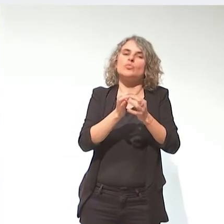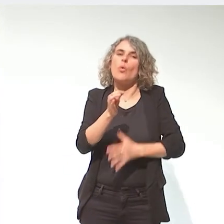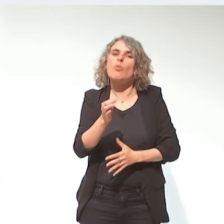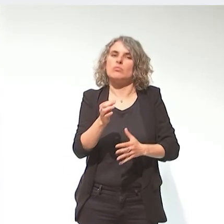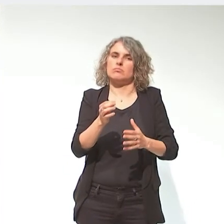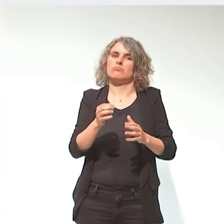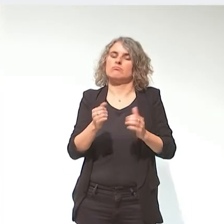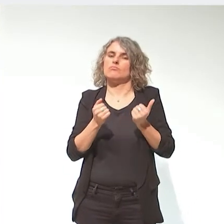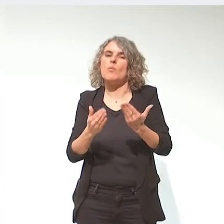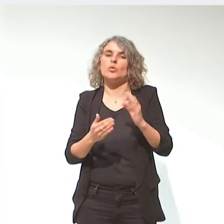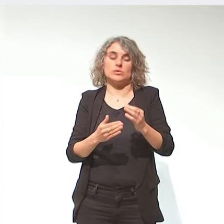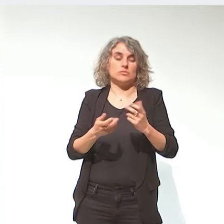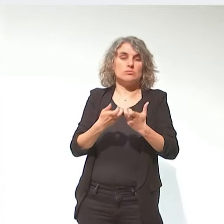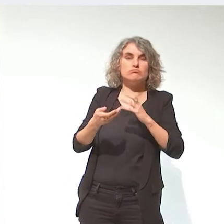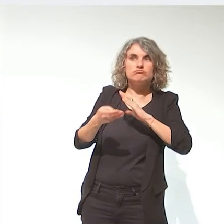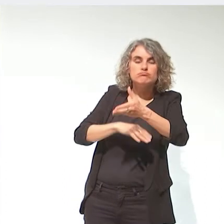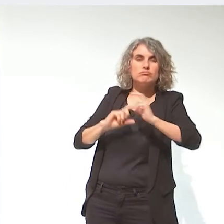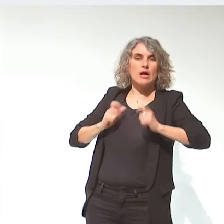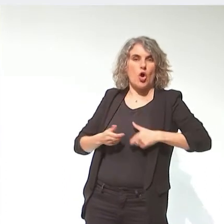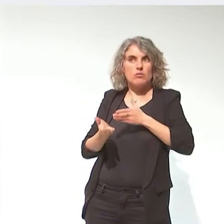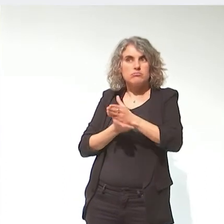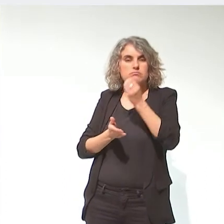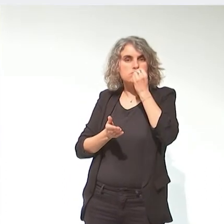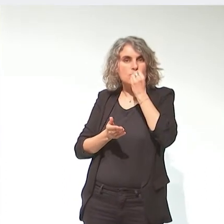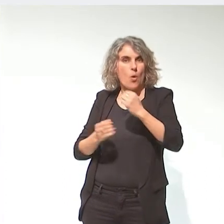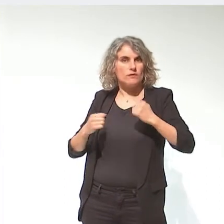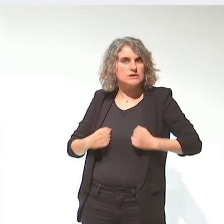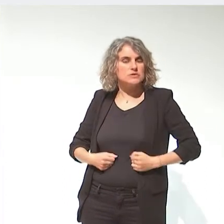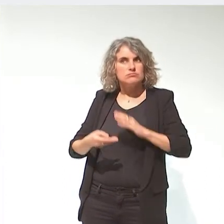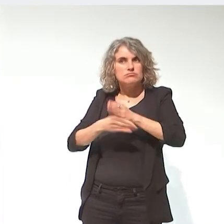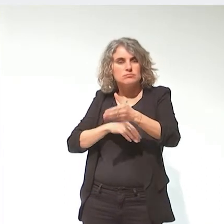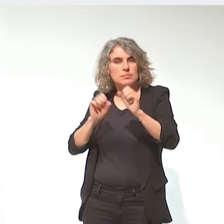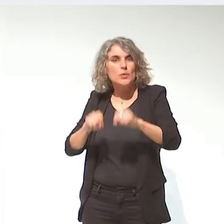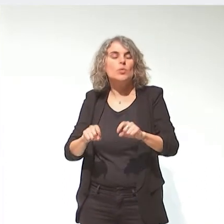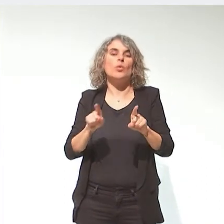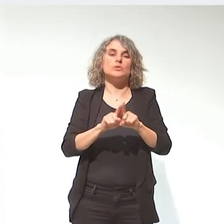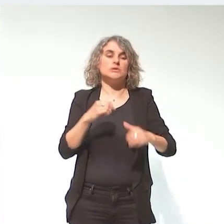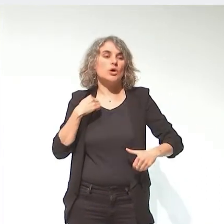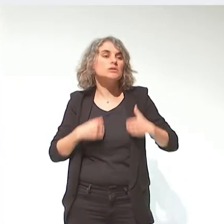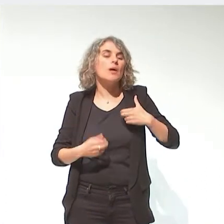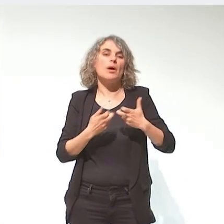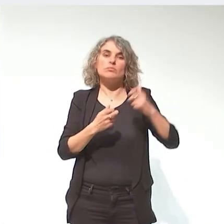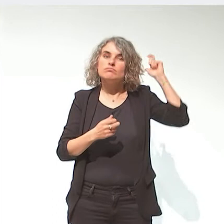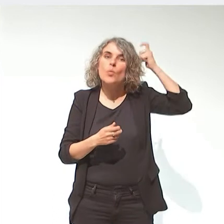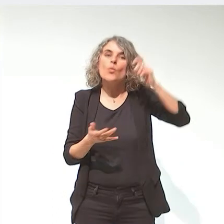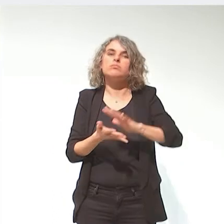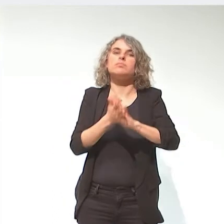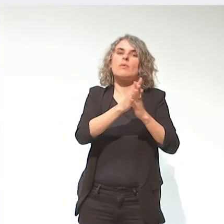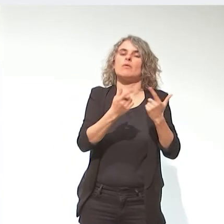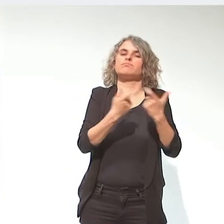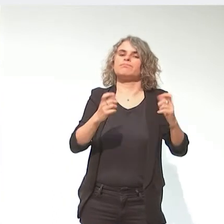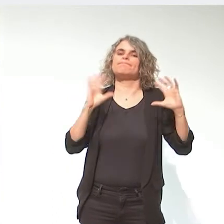handicaps. So what we see when we arrive, when I start this, what I see when I